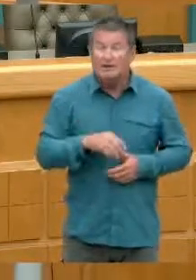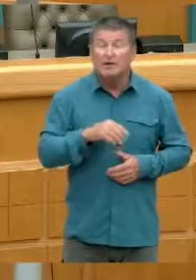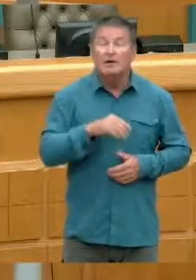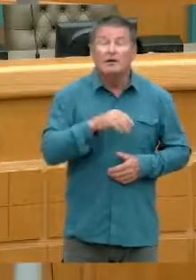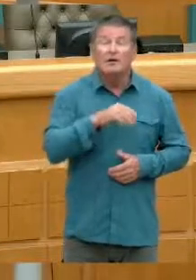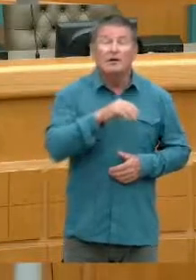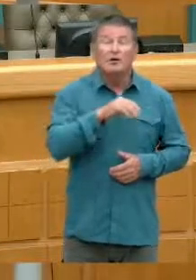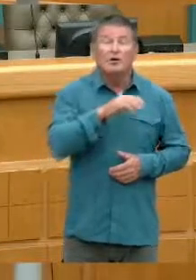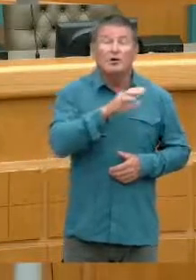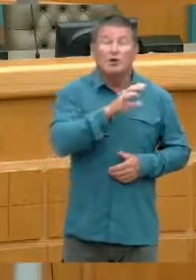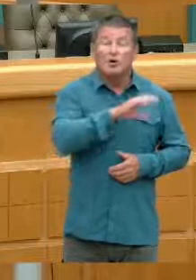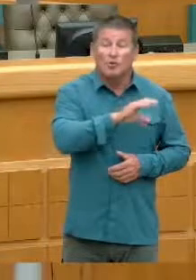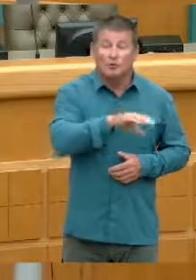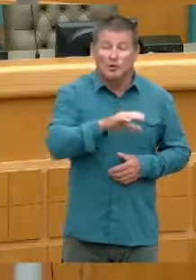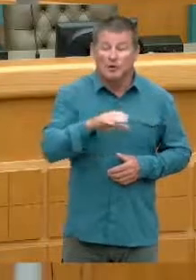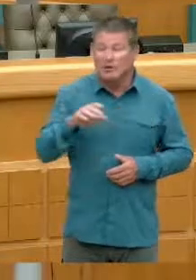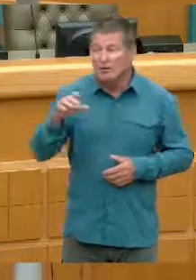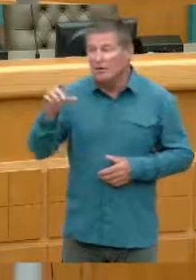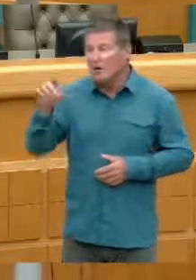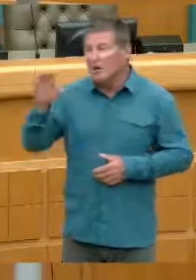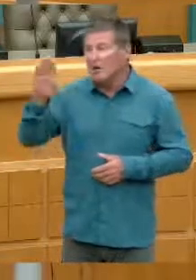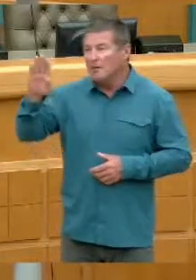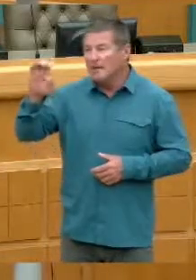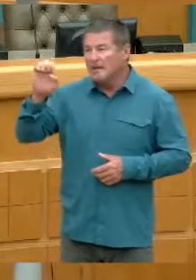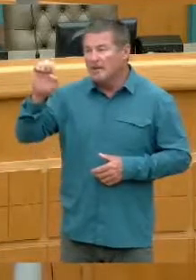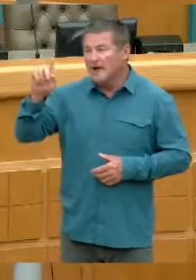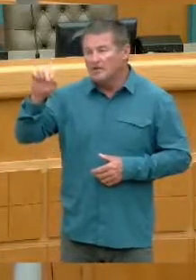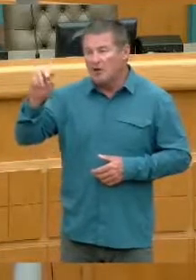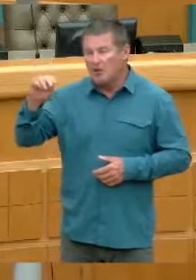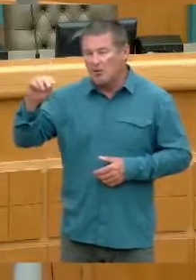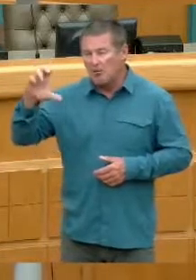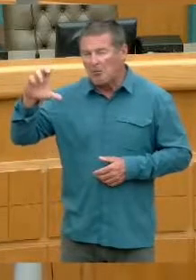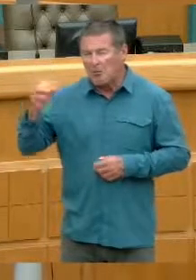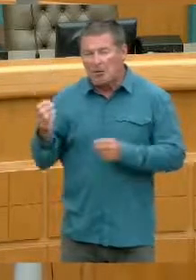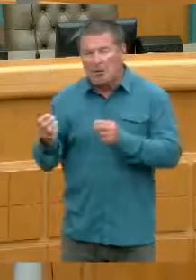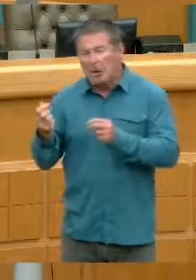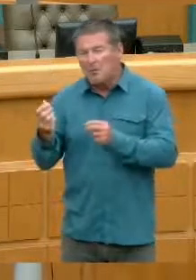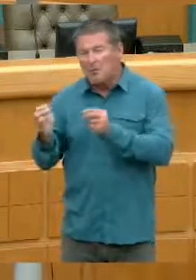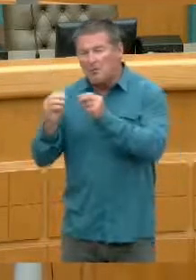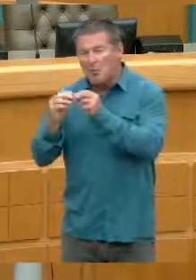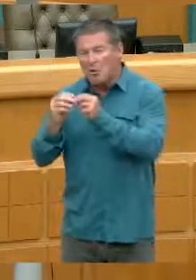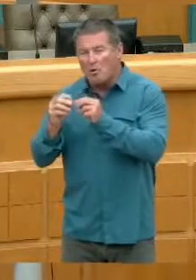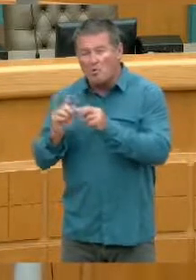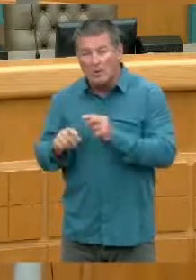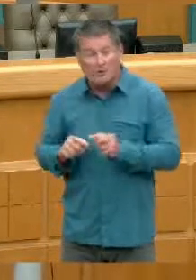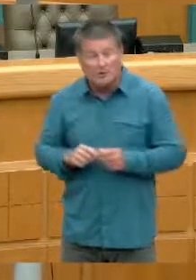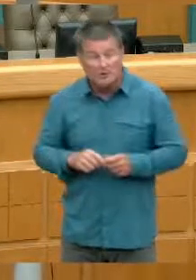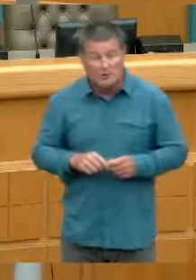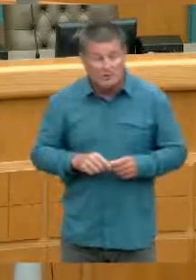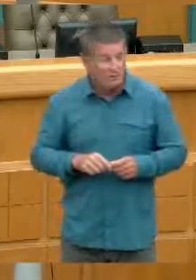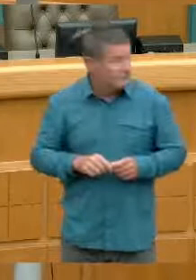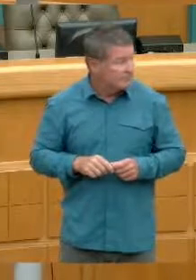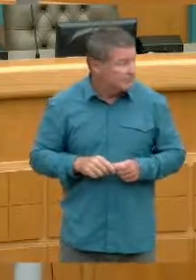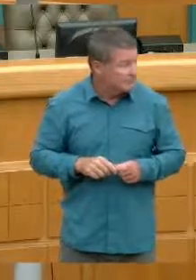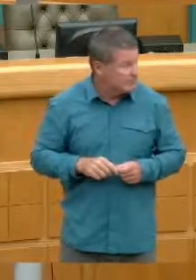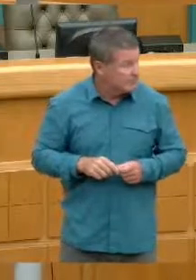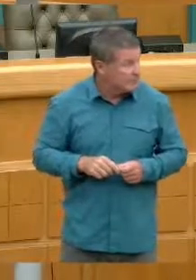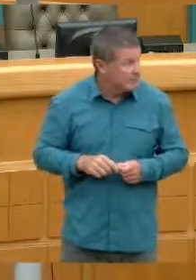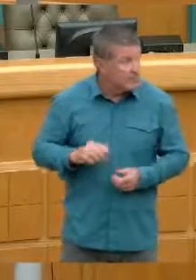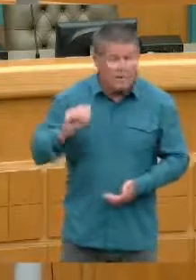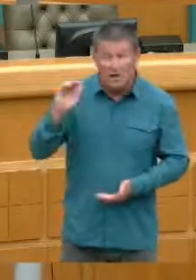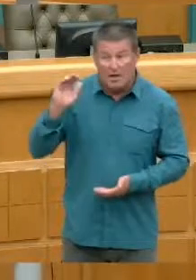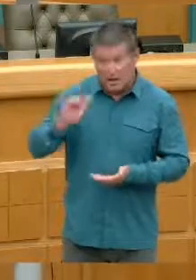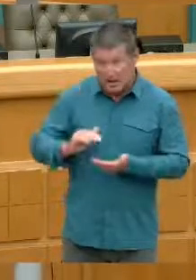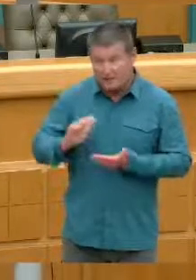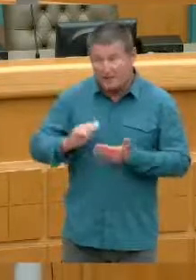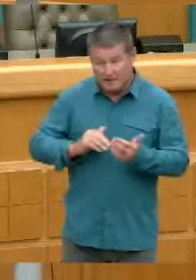area. Bexar County is slightly higher, but again, in both cases, there are obviously many fewer fatalities than there have